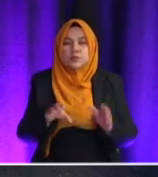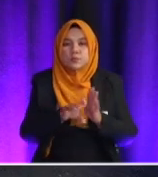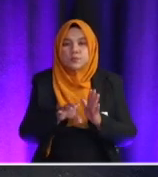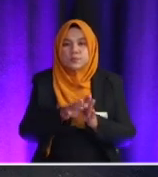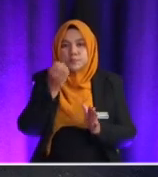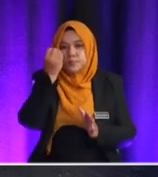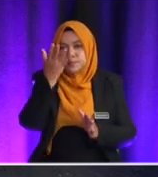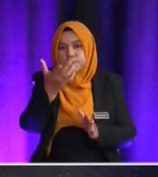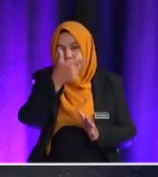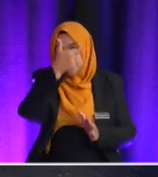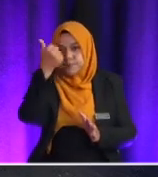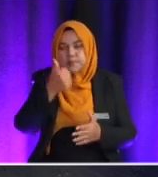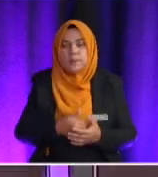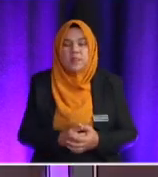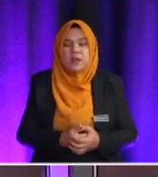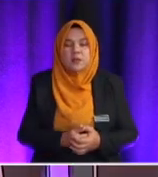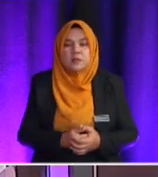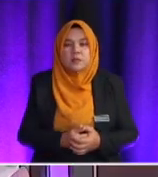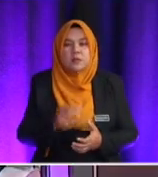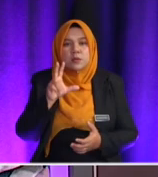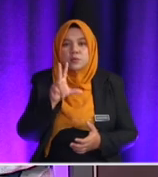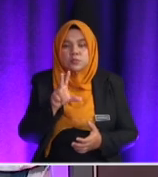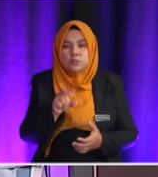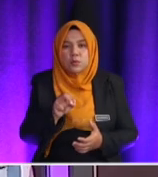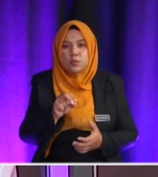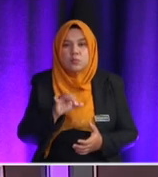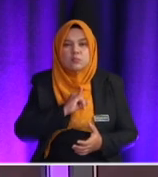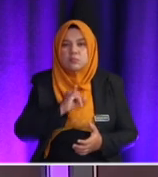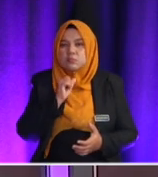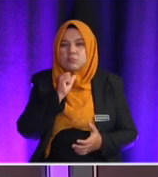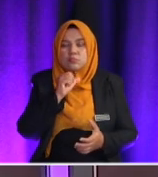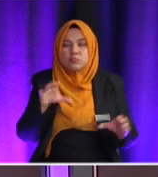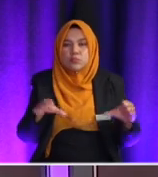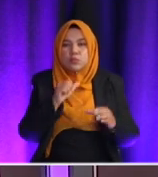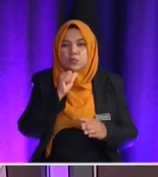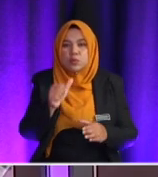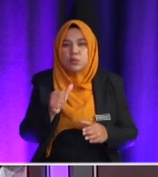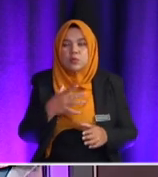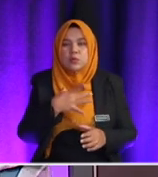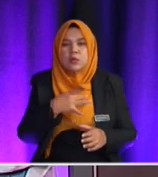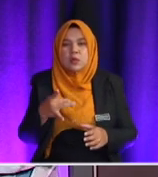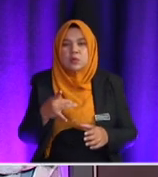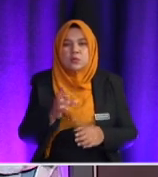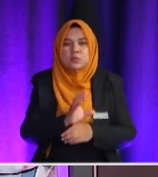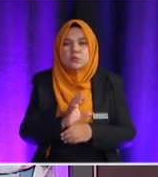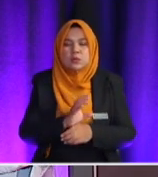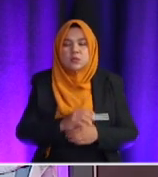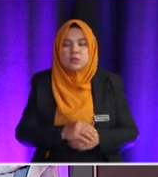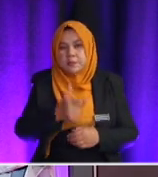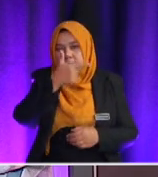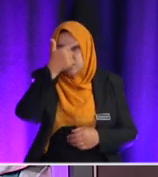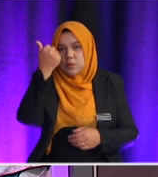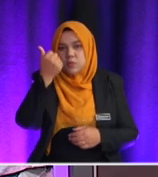great. So maybe someone will say no, right? Mm-mm. So maybe you can respond like, no, I don't